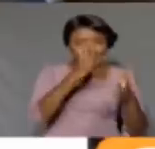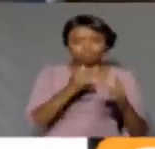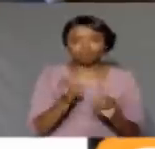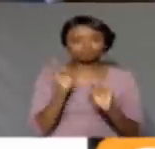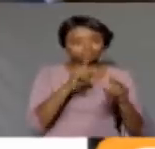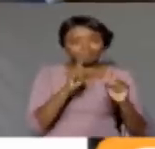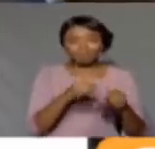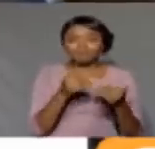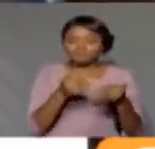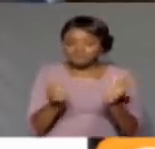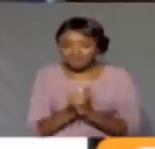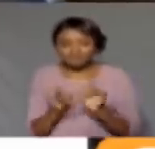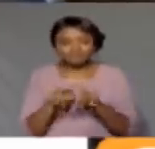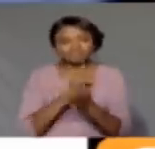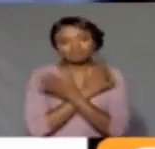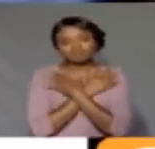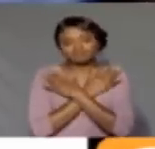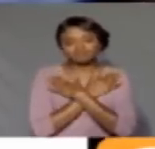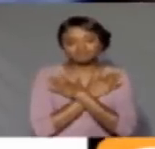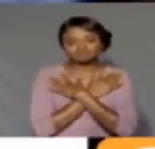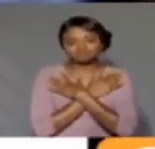by close family and friends.